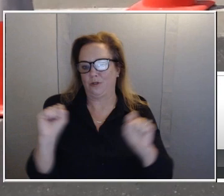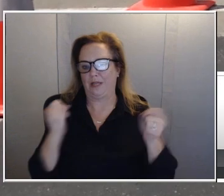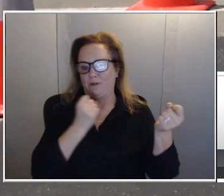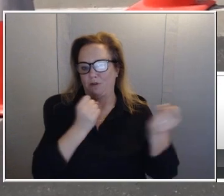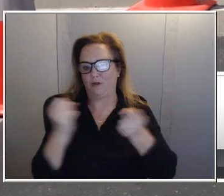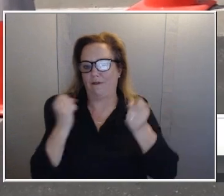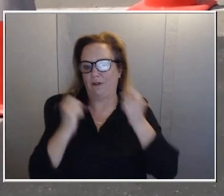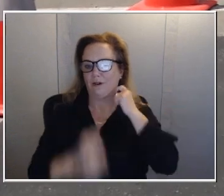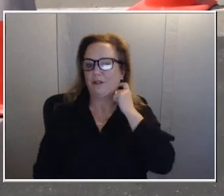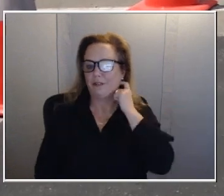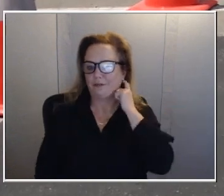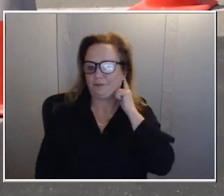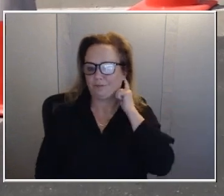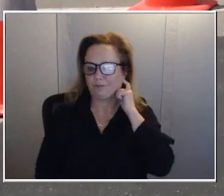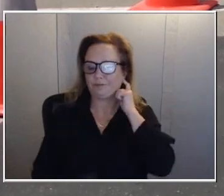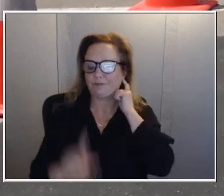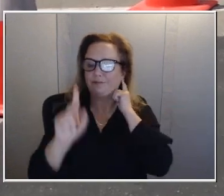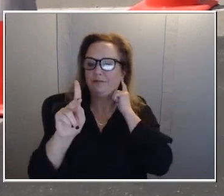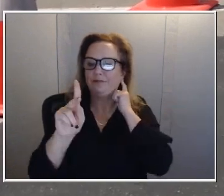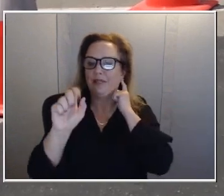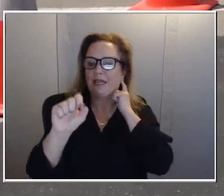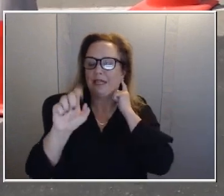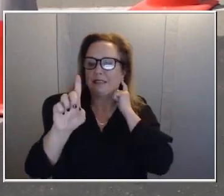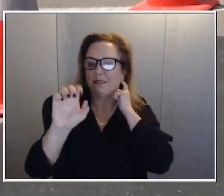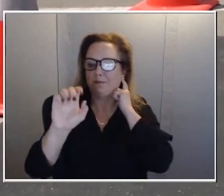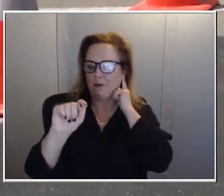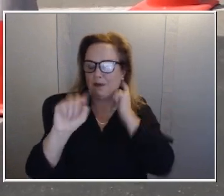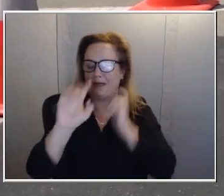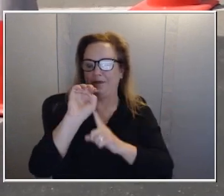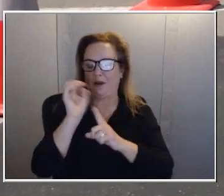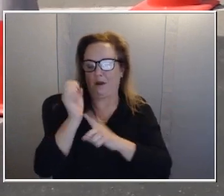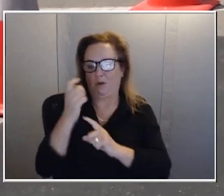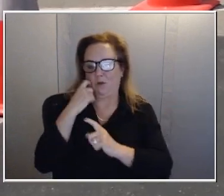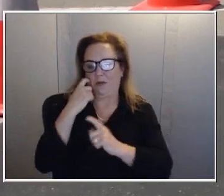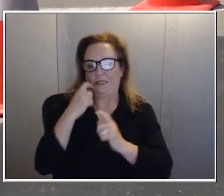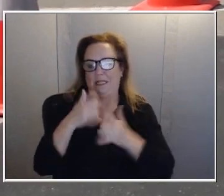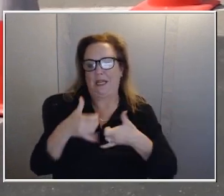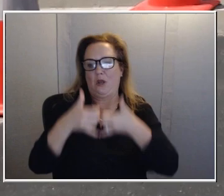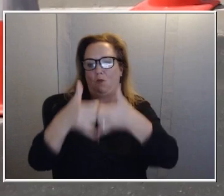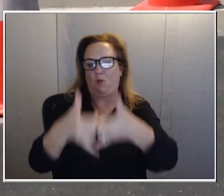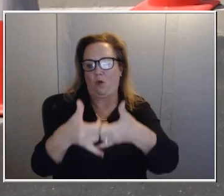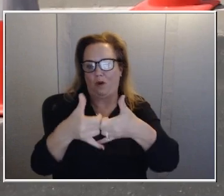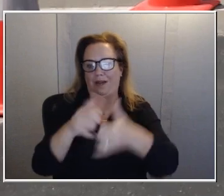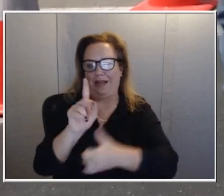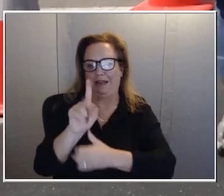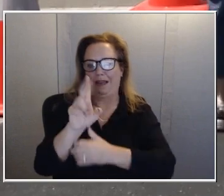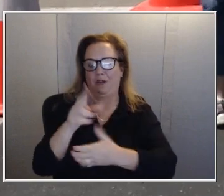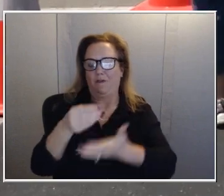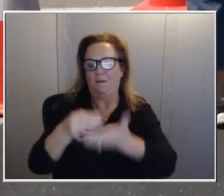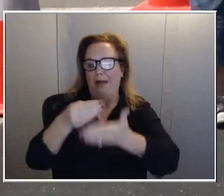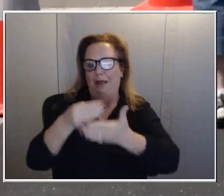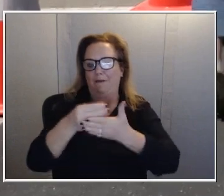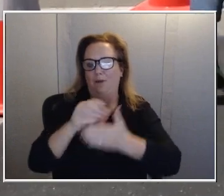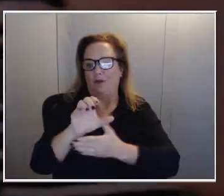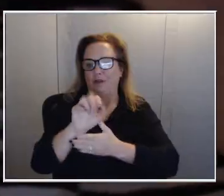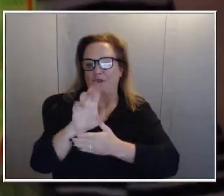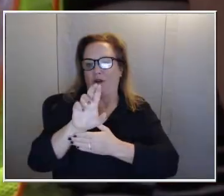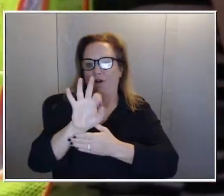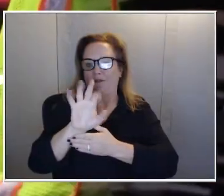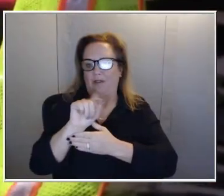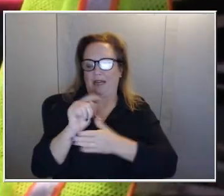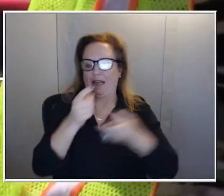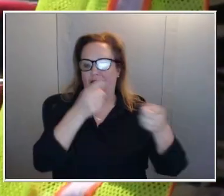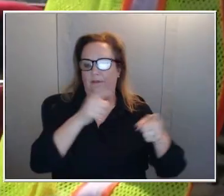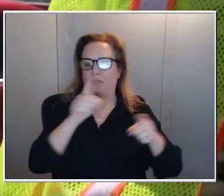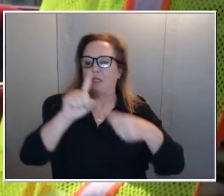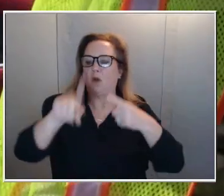road. So the Kansas Department of Health and Environment actually recently awarded the health system a grant for these CarFit events. When will the